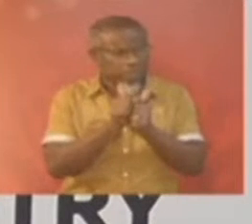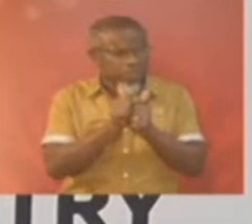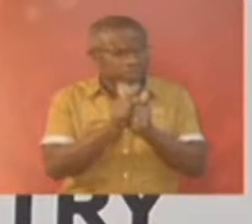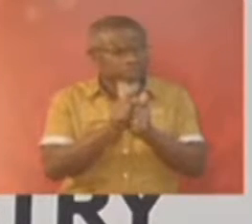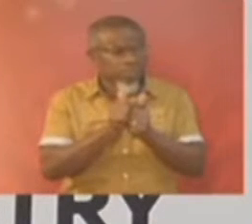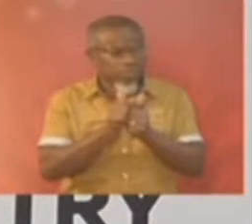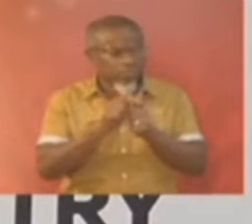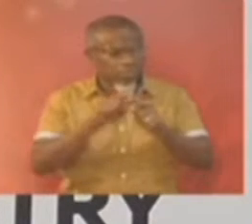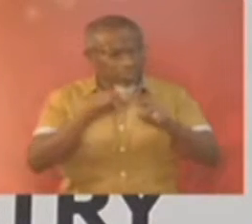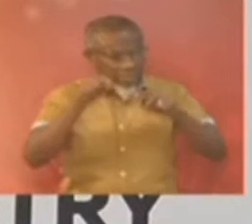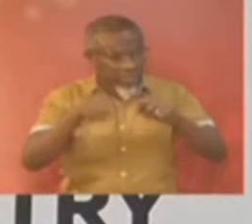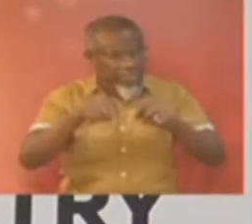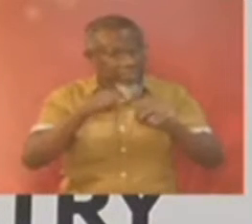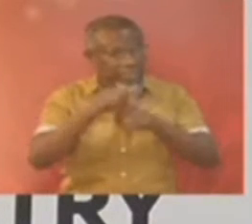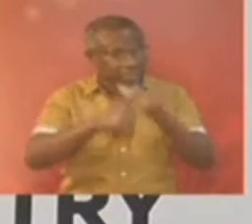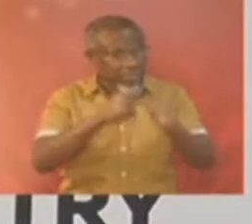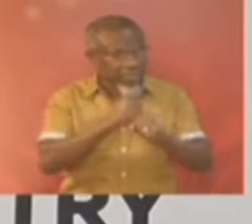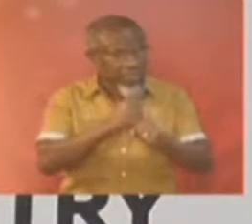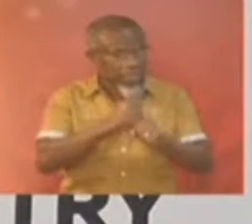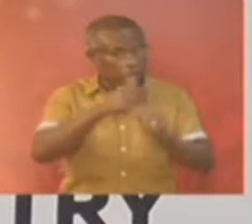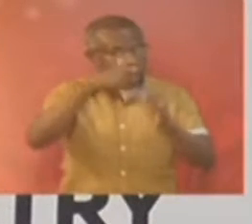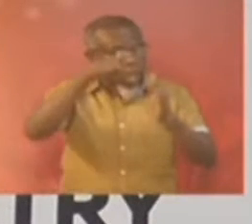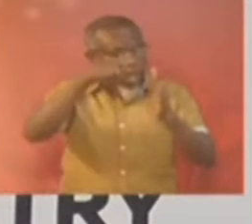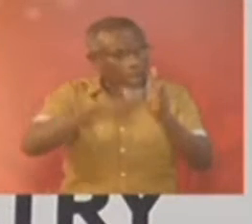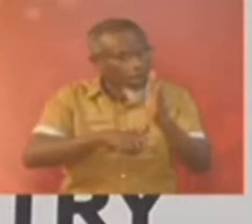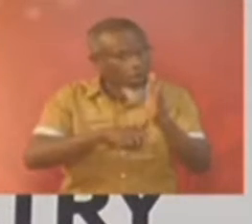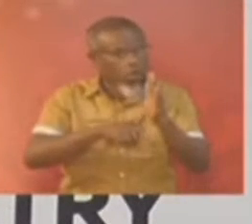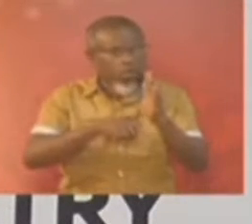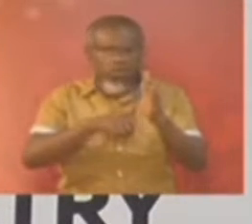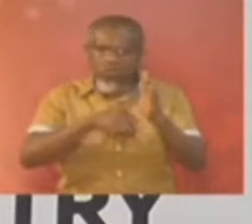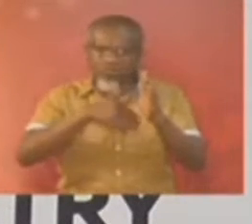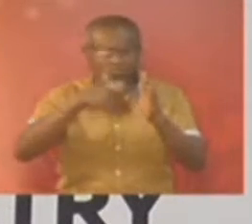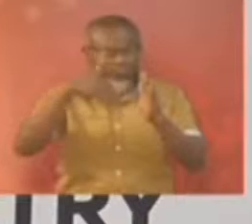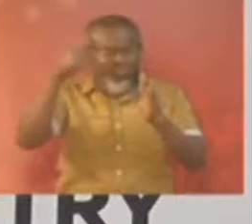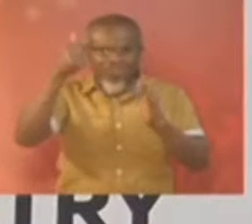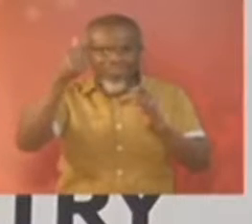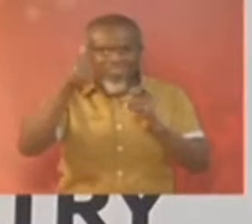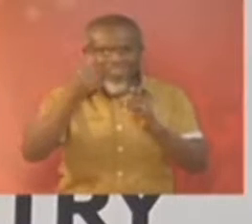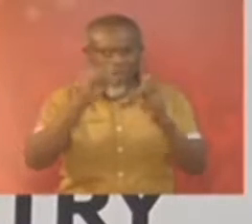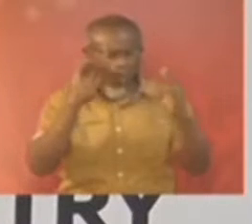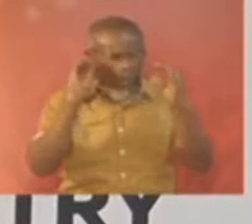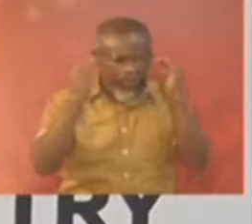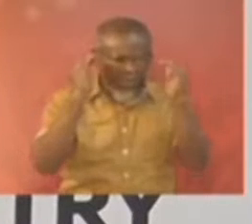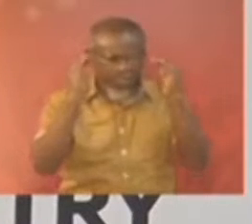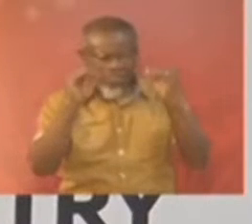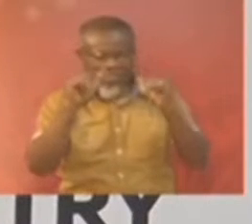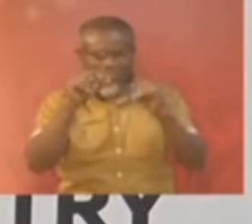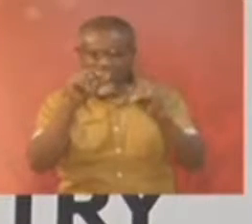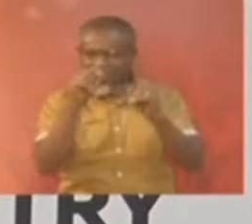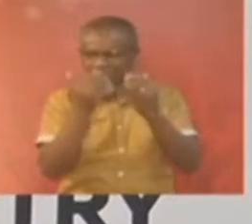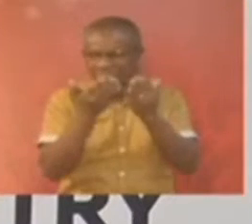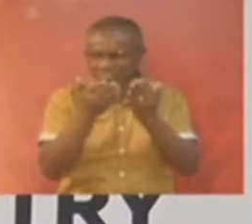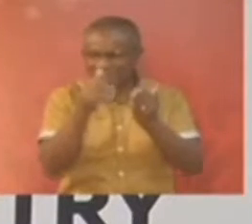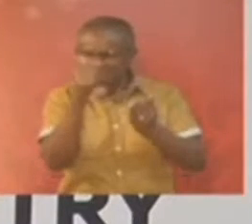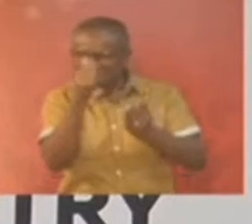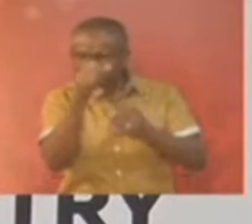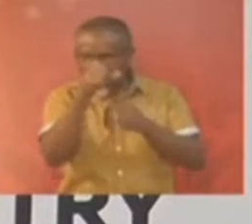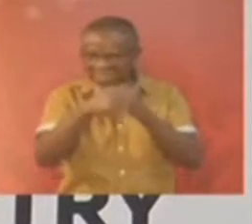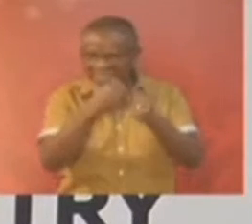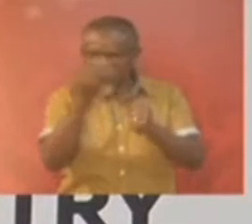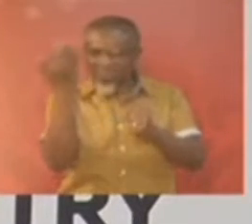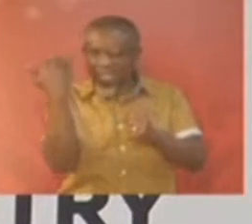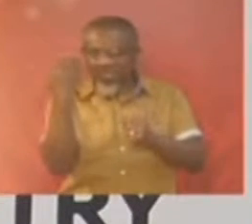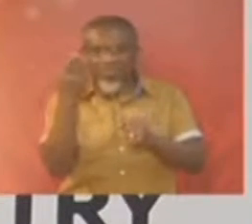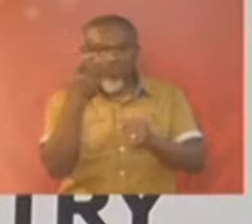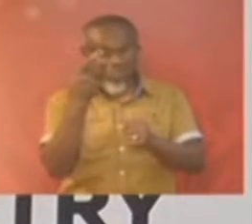of dengue cases, I would say going back almost a decade in terms of the number of dengue cases we would have had suspected.